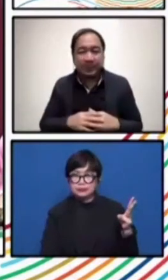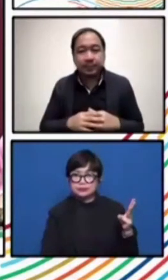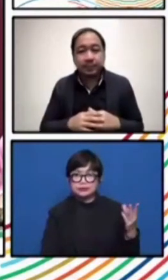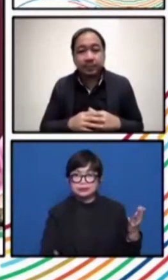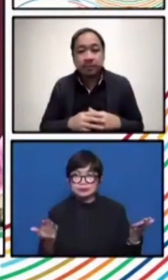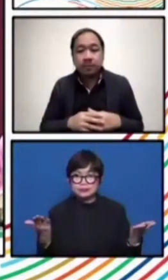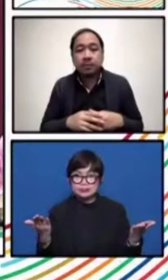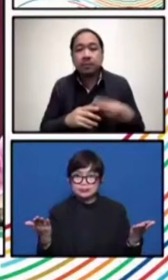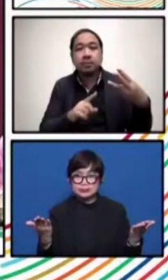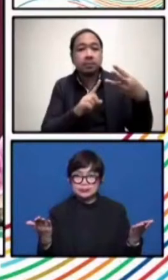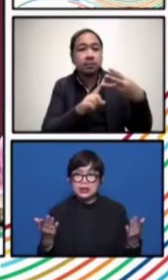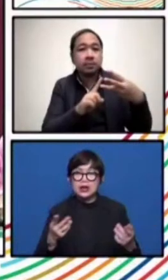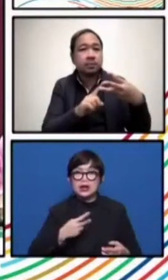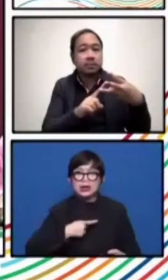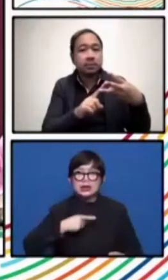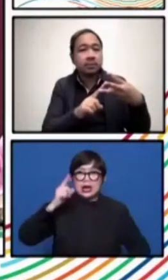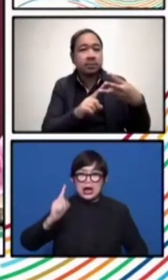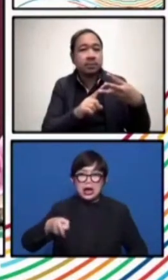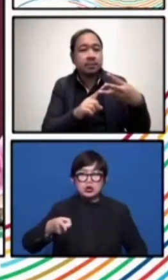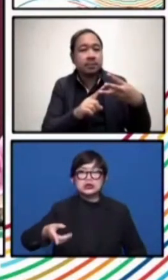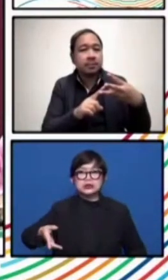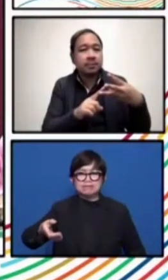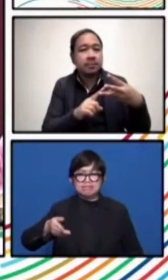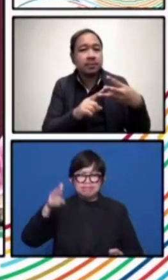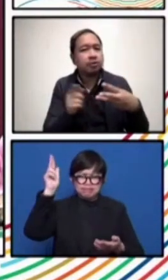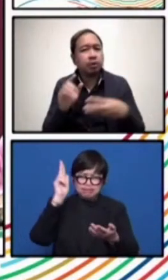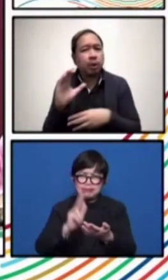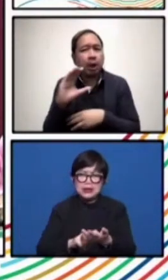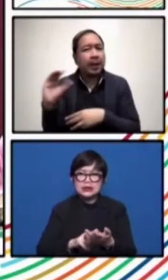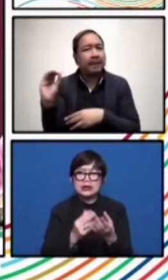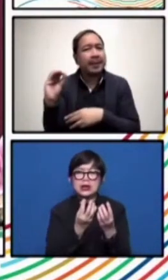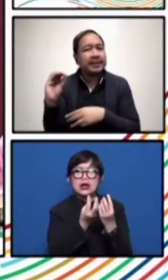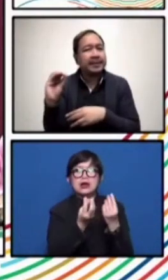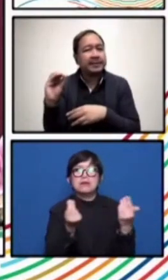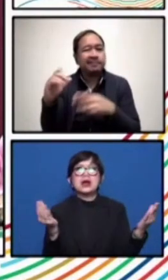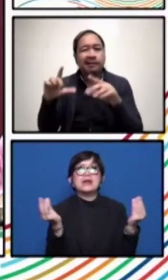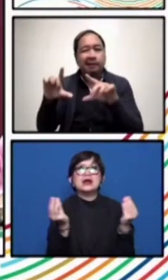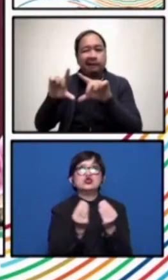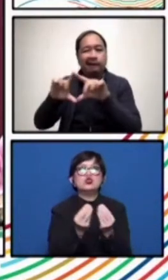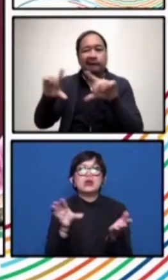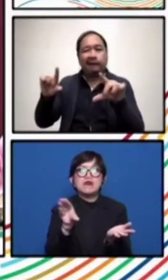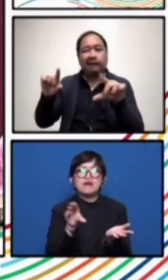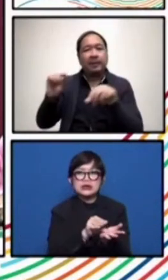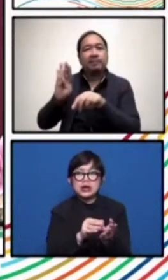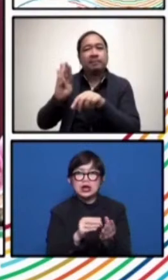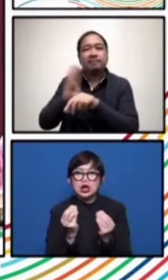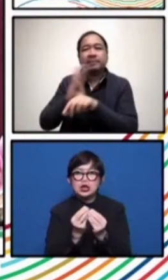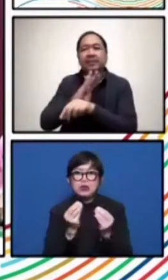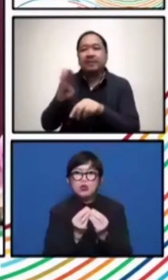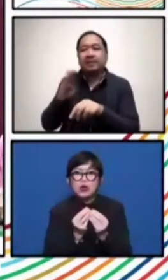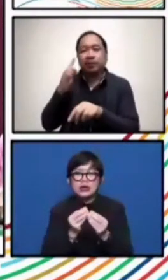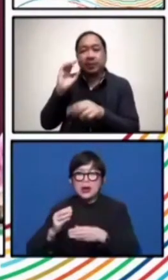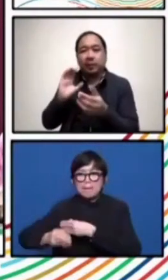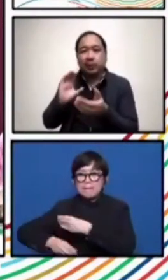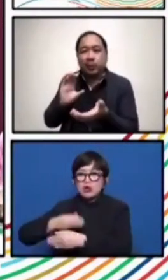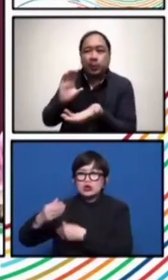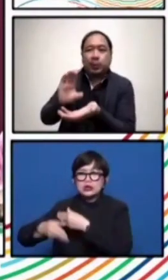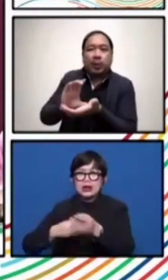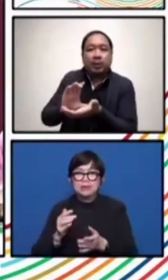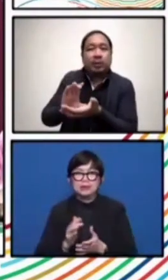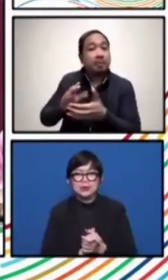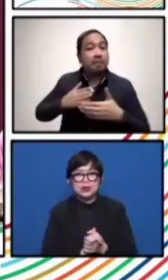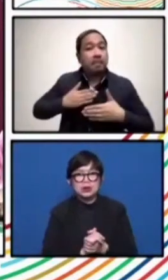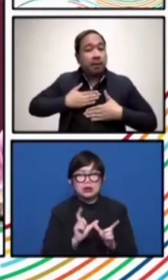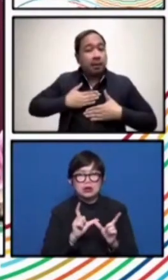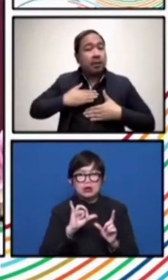level of Investments that probably companies need to make and I can talk about uh for example in Wipro what we've tried to do